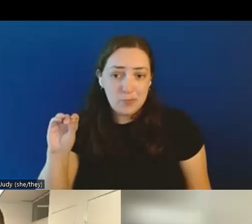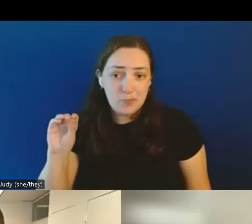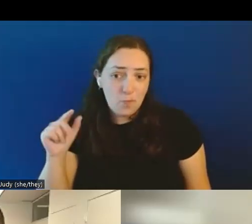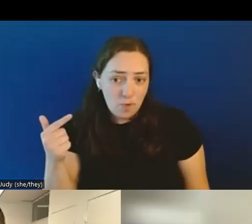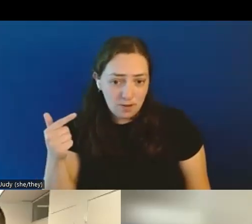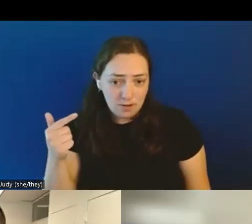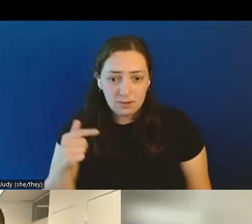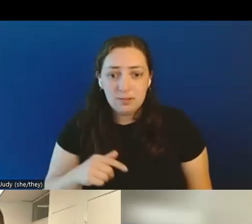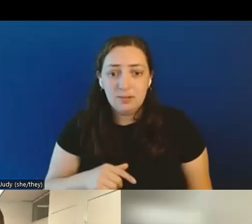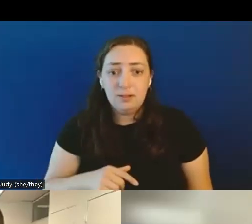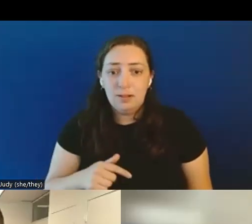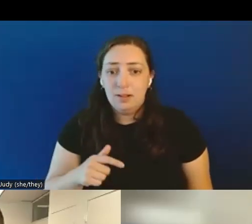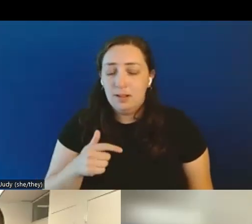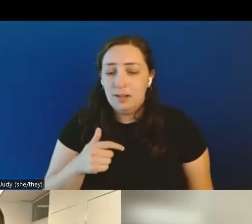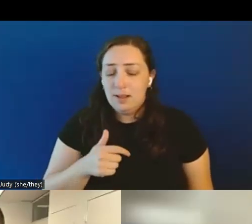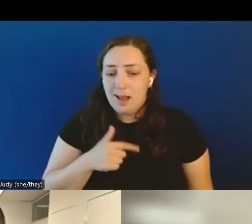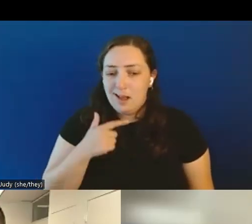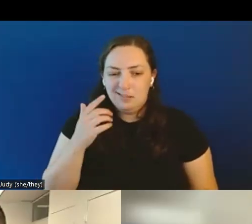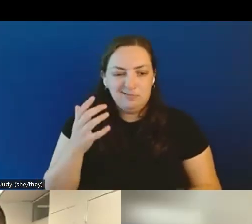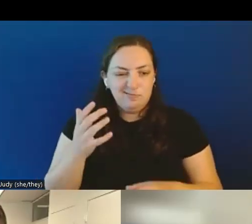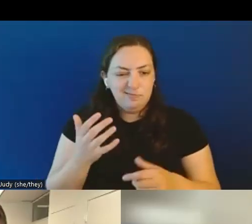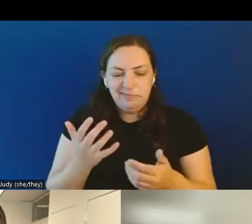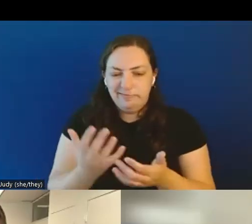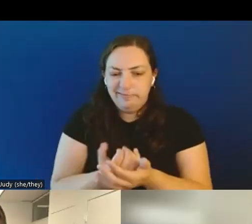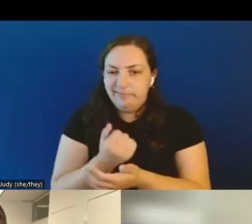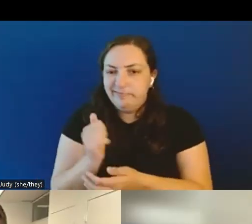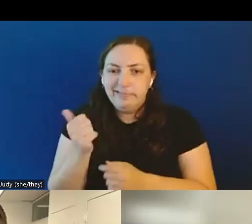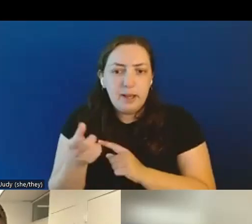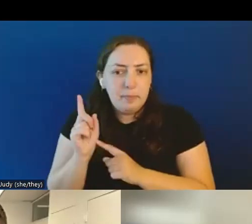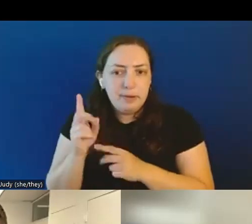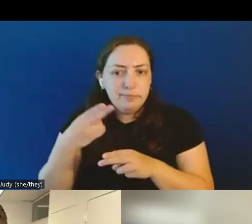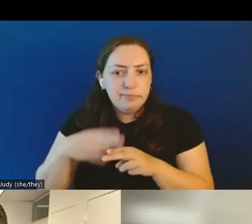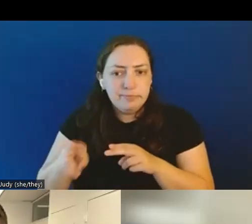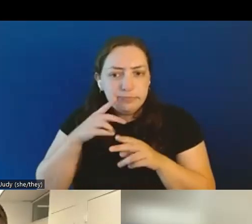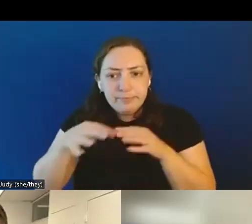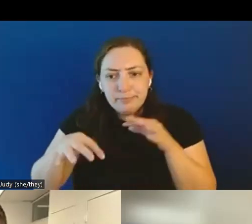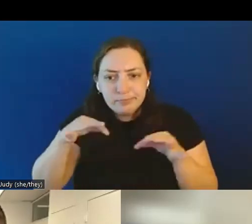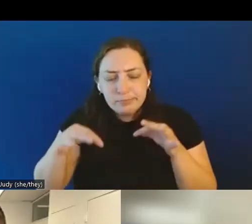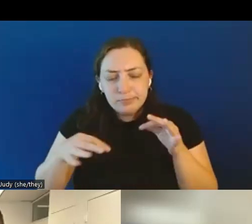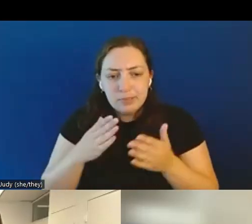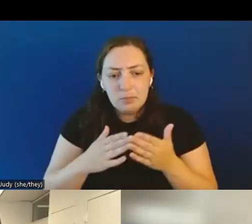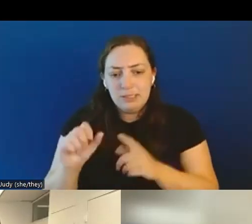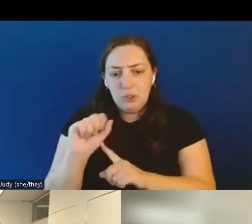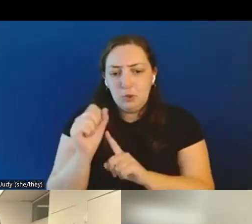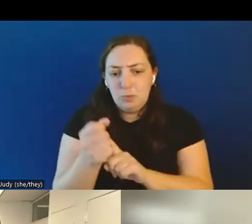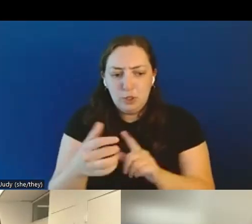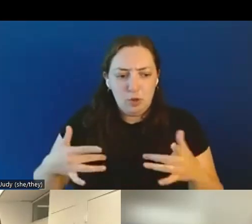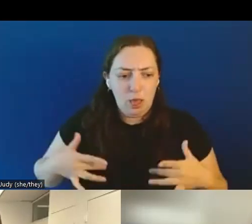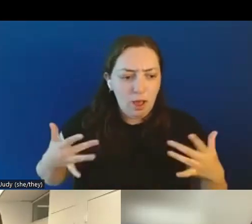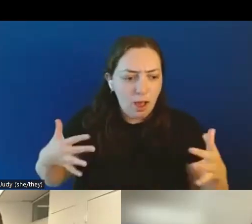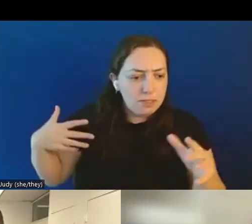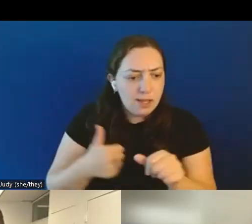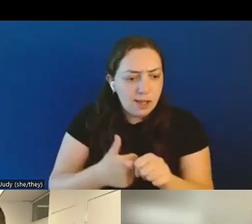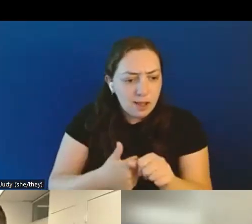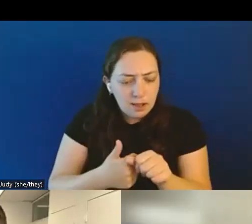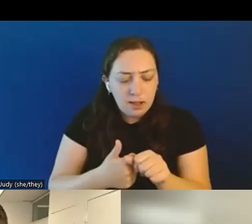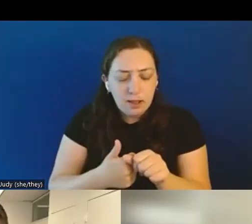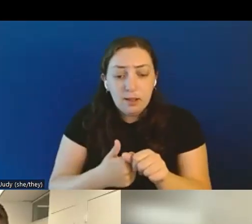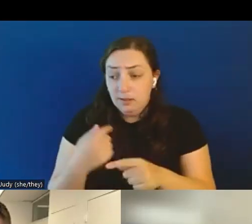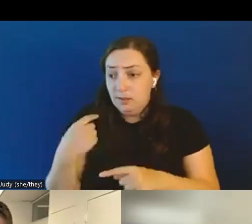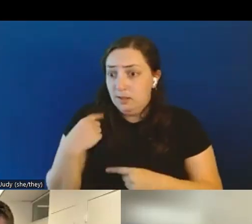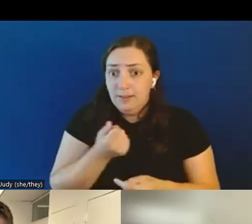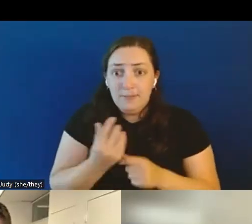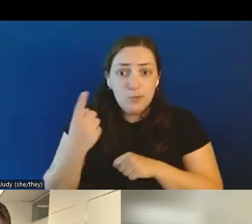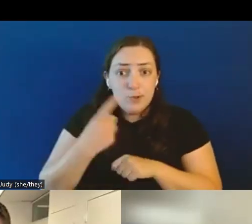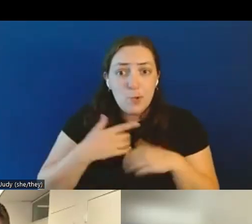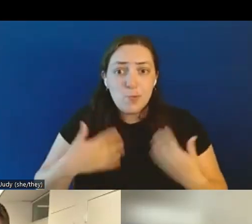And then I will take just 10 minutes to walk through some of the situational update. A lot has changed over the last few